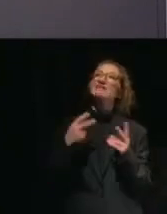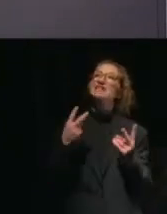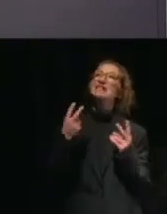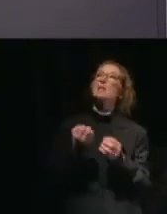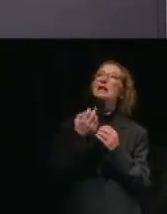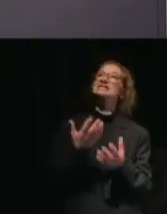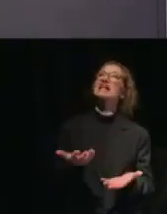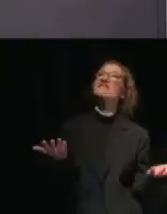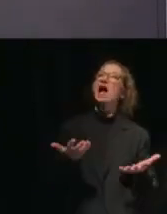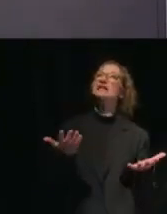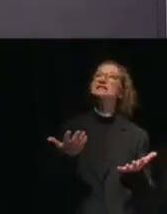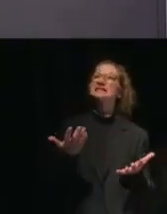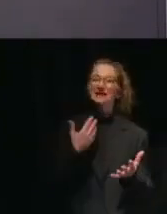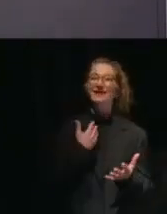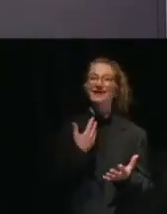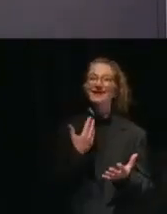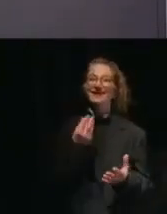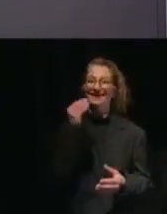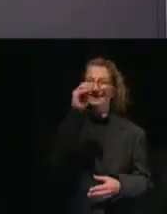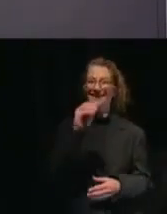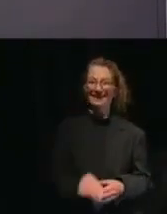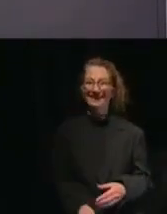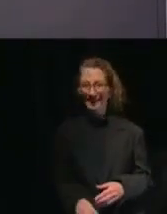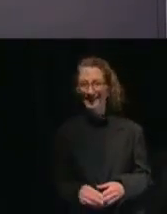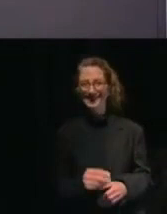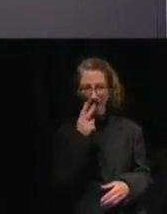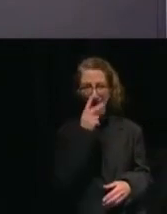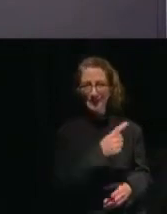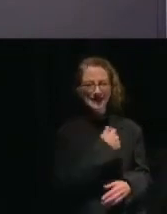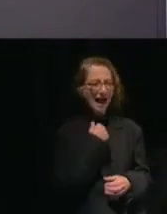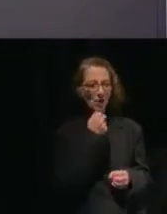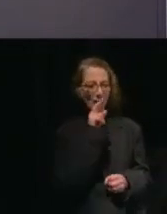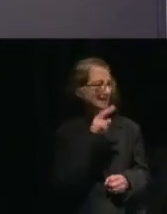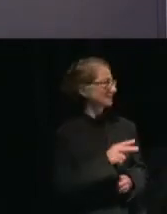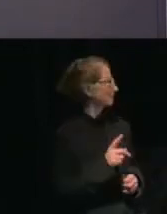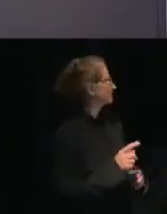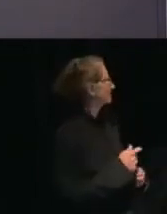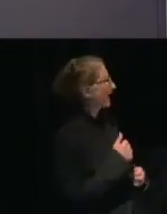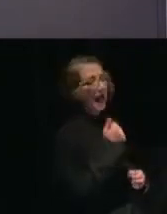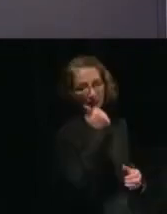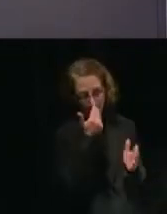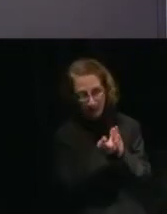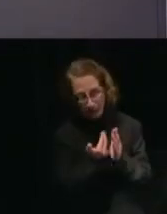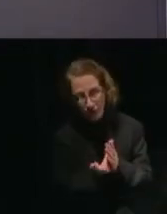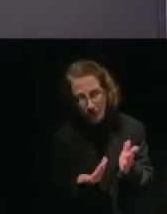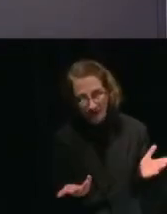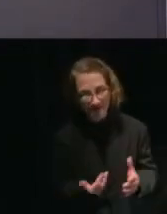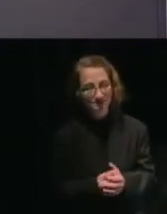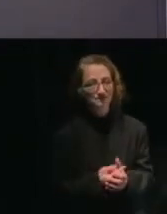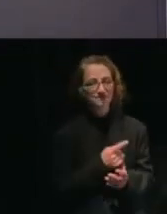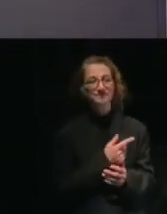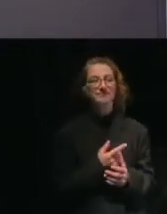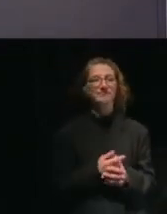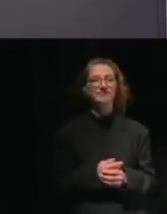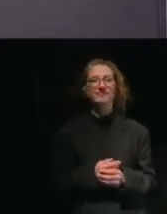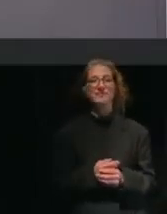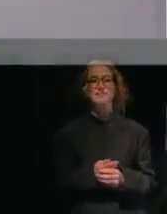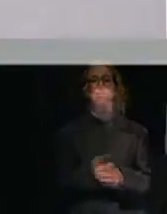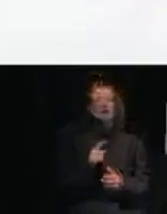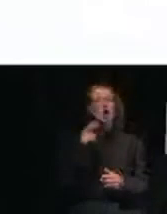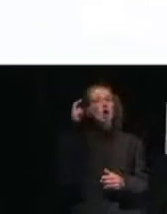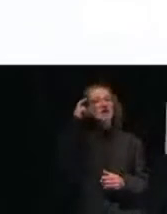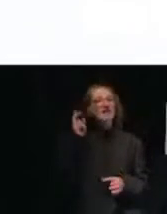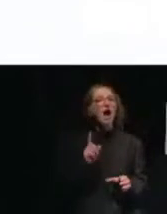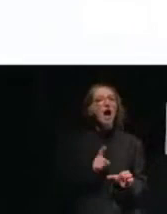I brought an example with me, setting a cognitive anchor to remind the person, oh, what was going on when I was 18 or when I was between